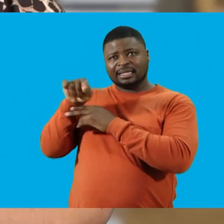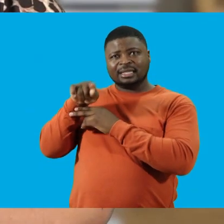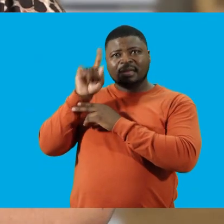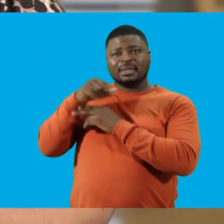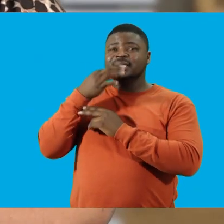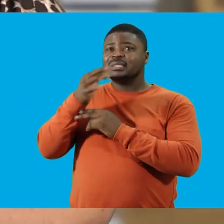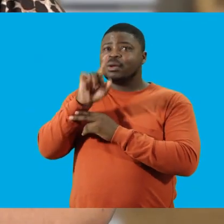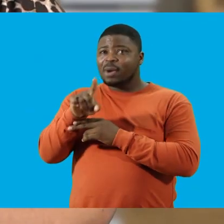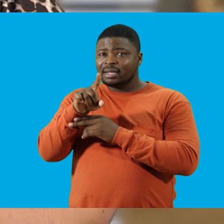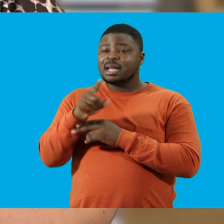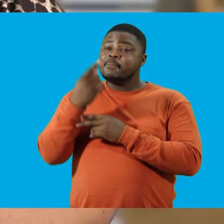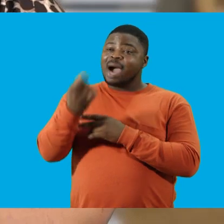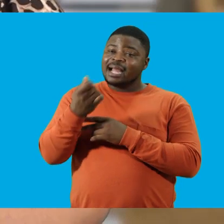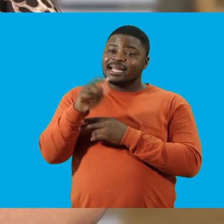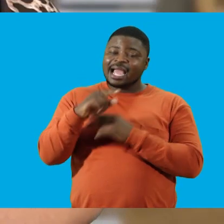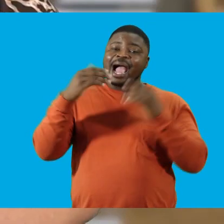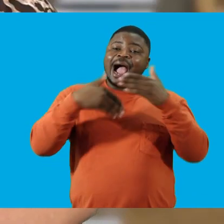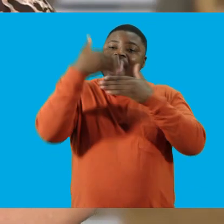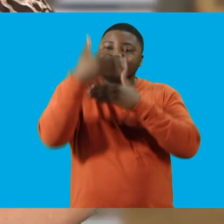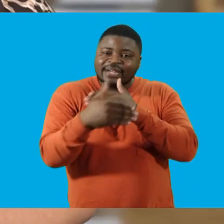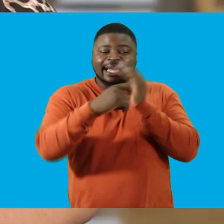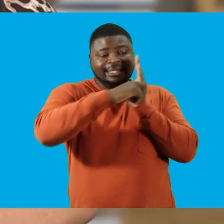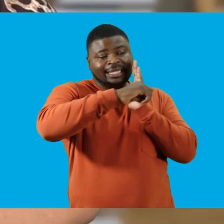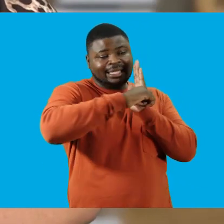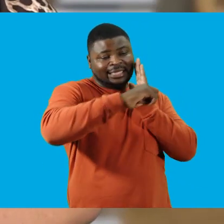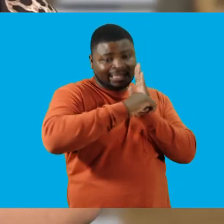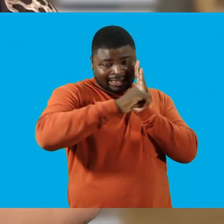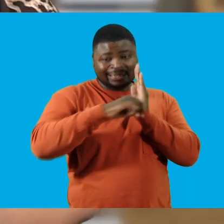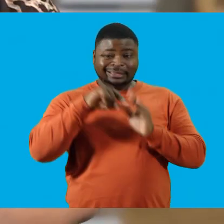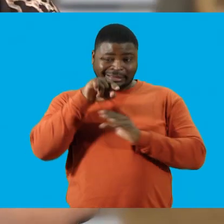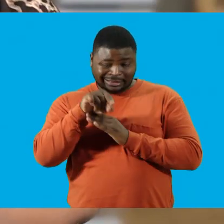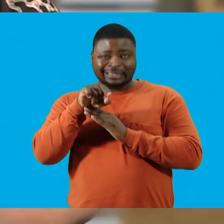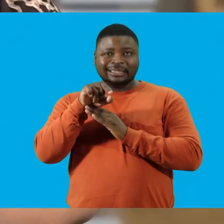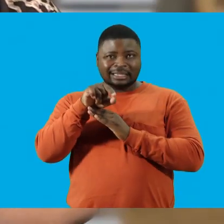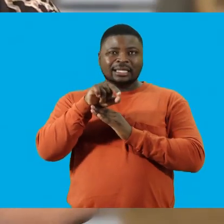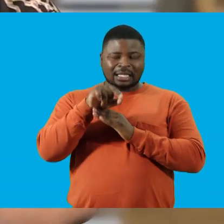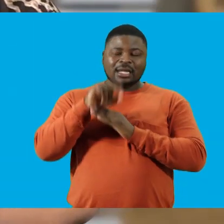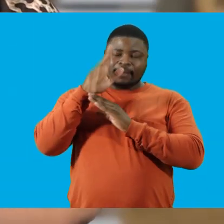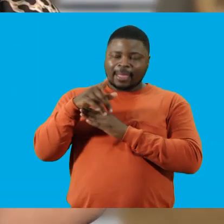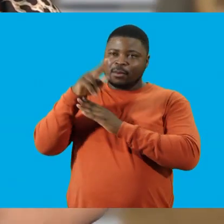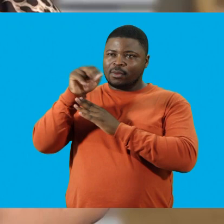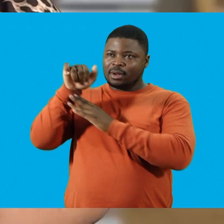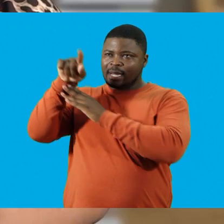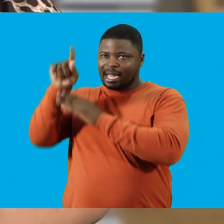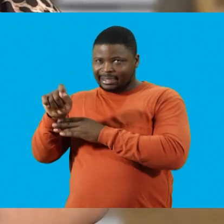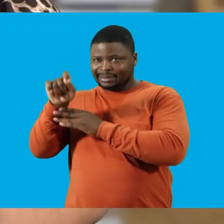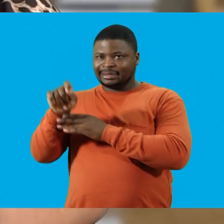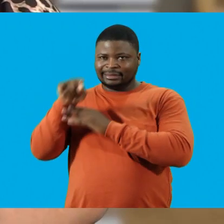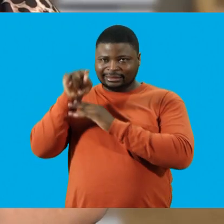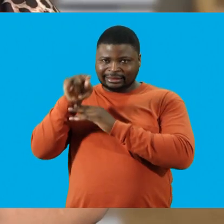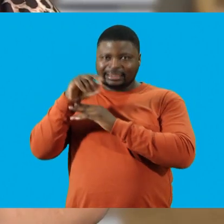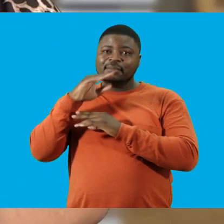is Jane's take-home money after her deductions was subtracted.